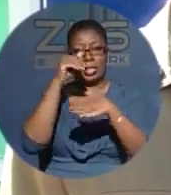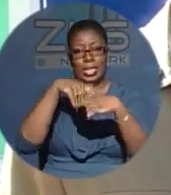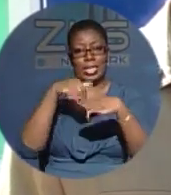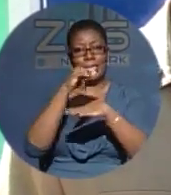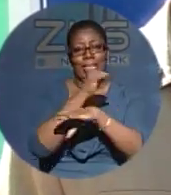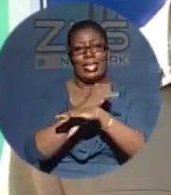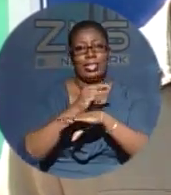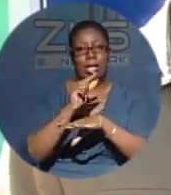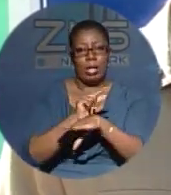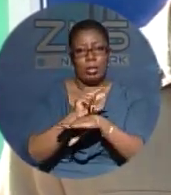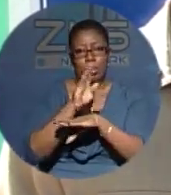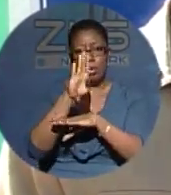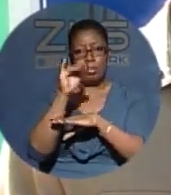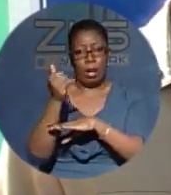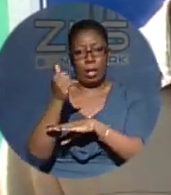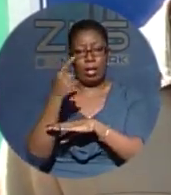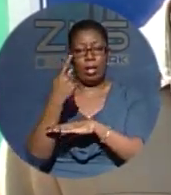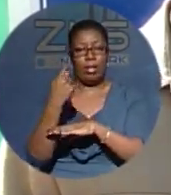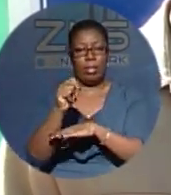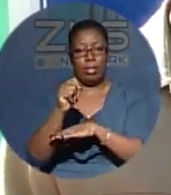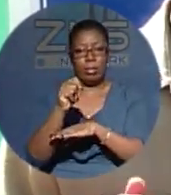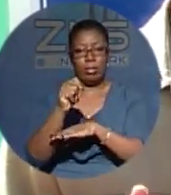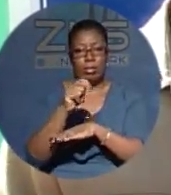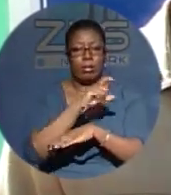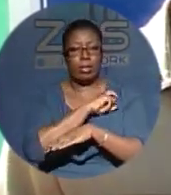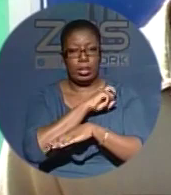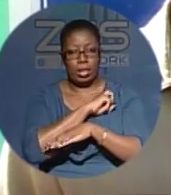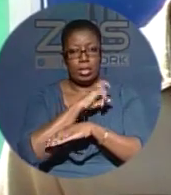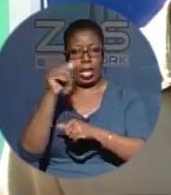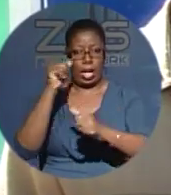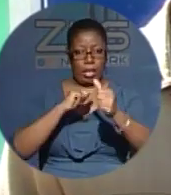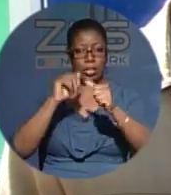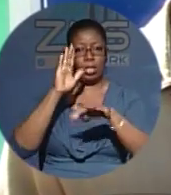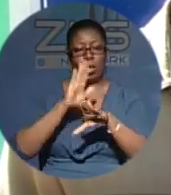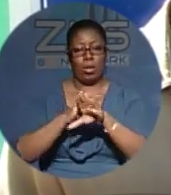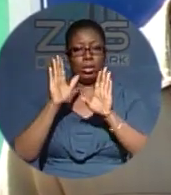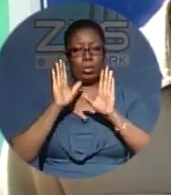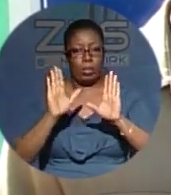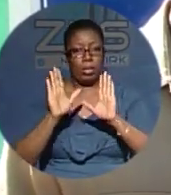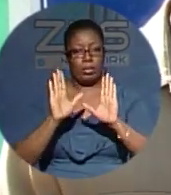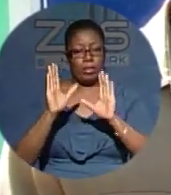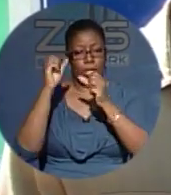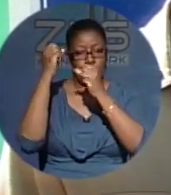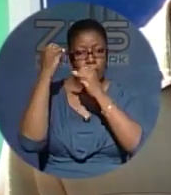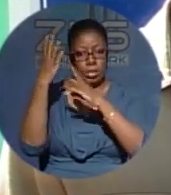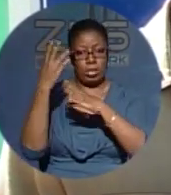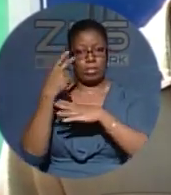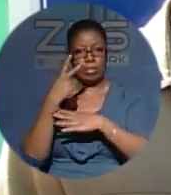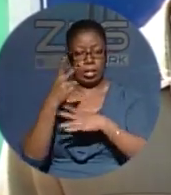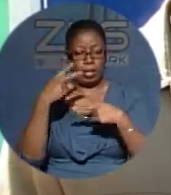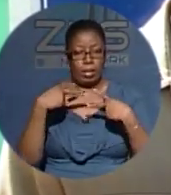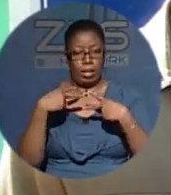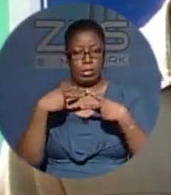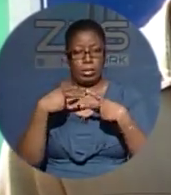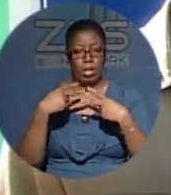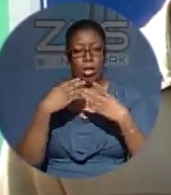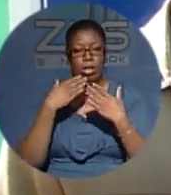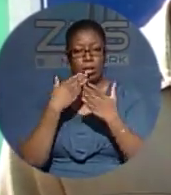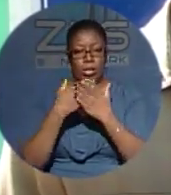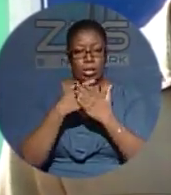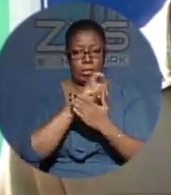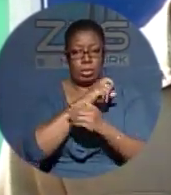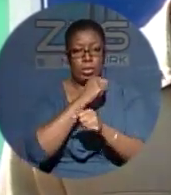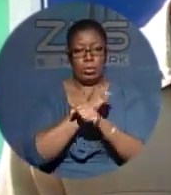Inagua by the police in Inagua, acting on excellent information that they received. They did some good police work, some great surveillance